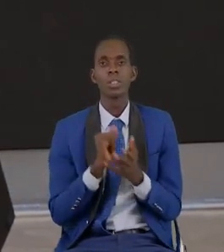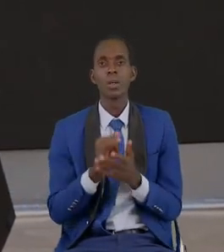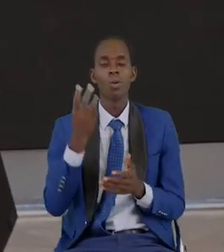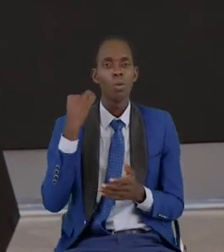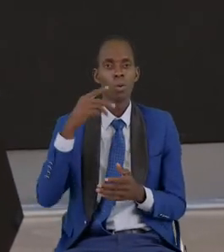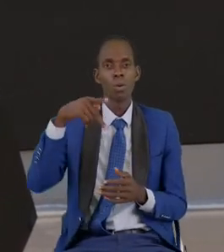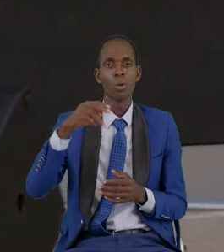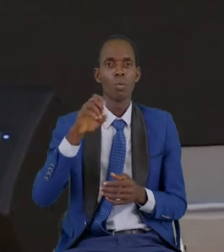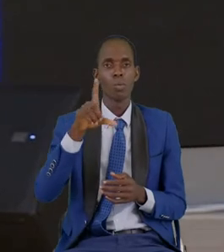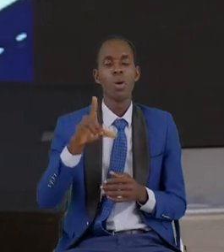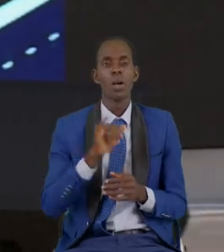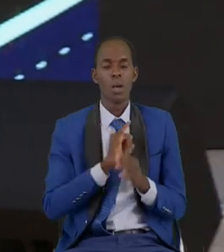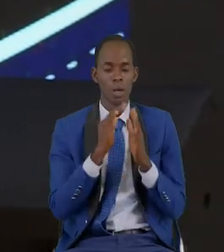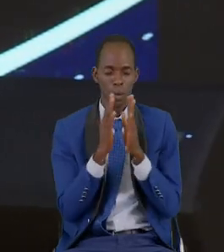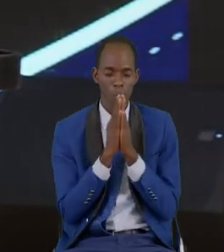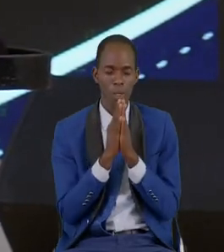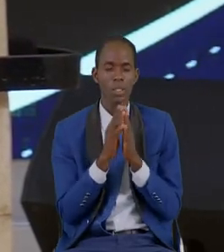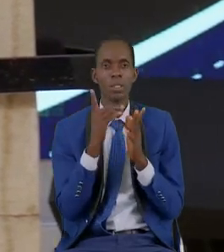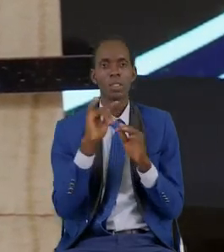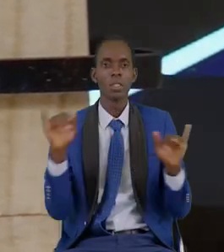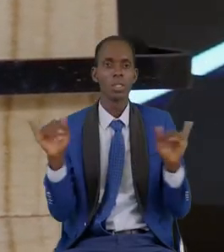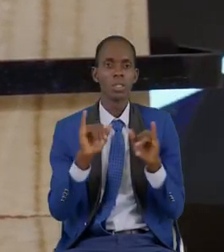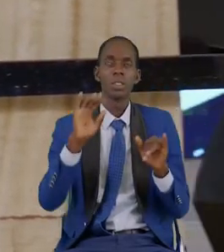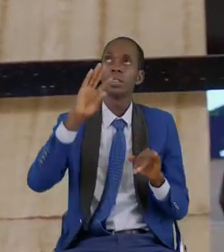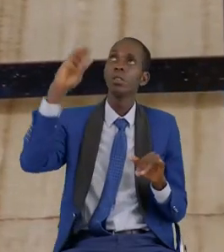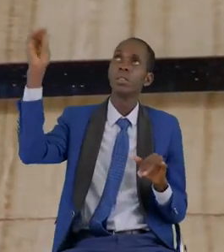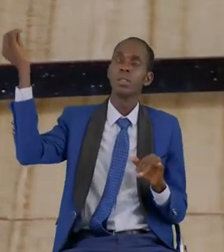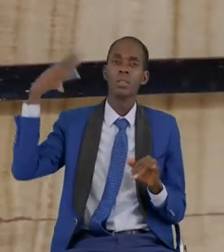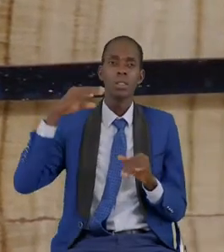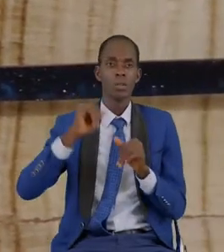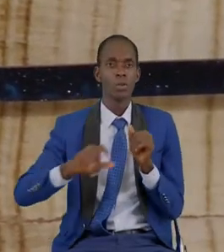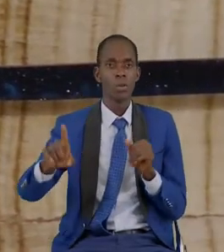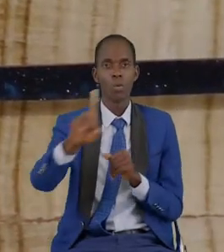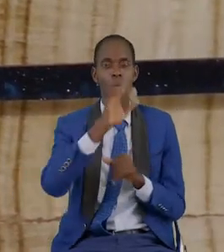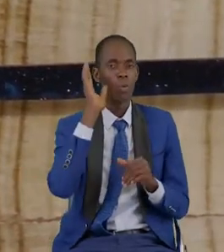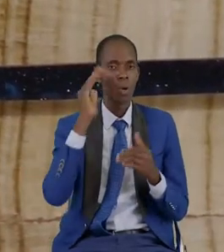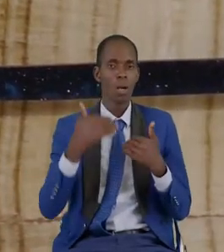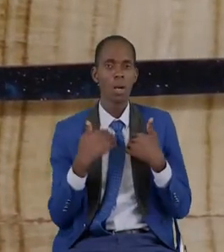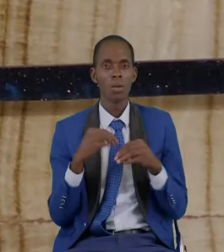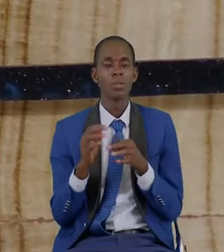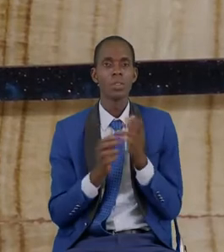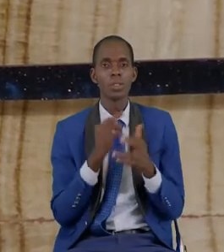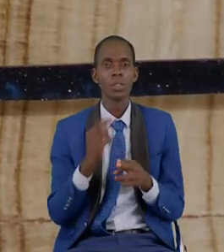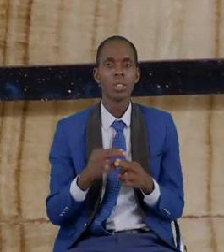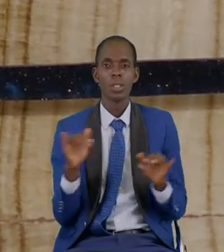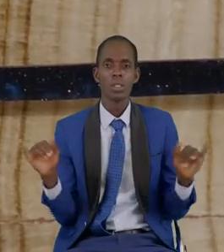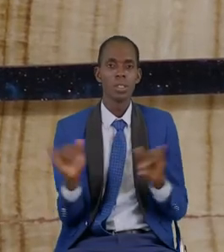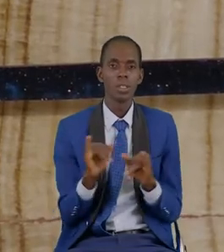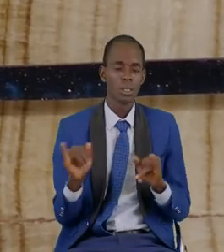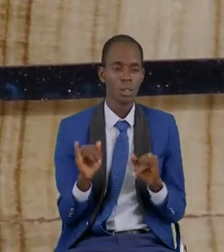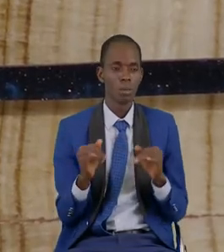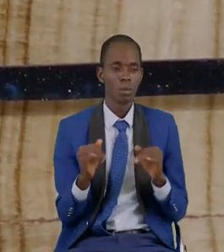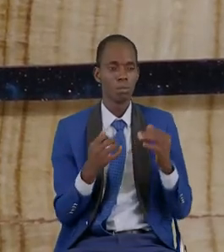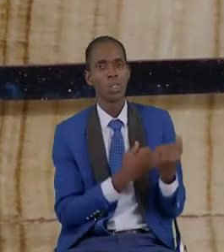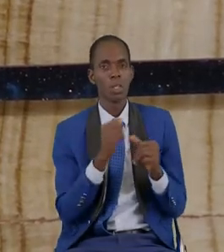I pray the same grace every one of us will have, and the same boldness every one of us